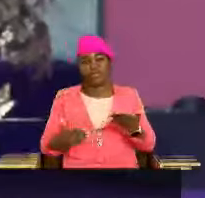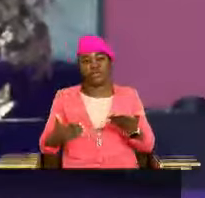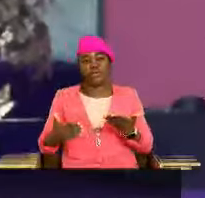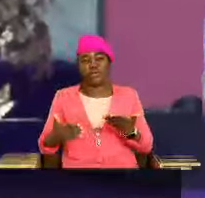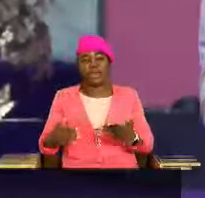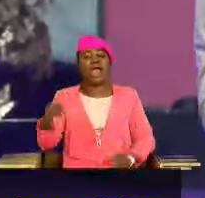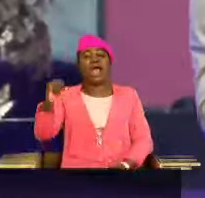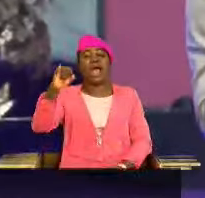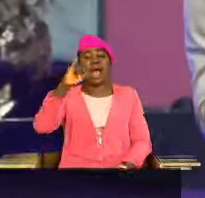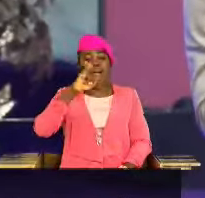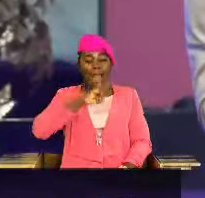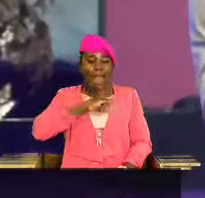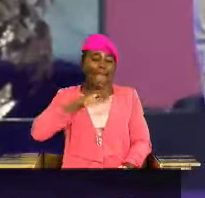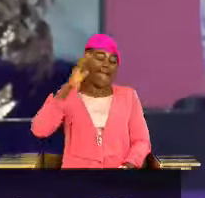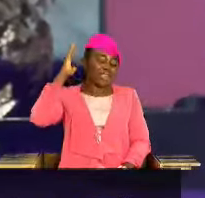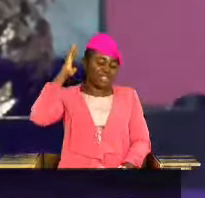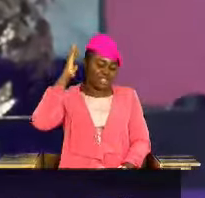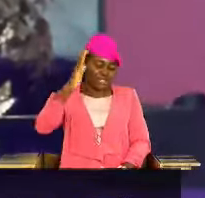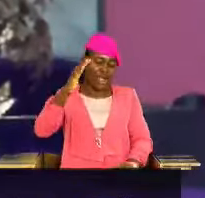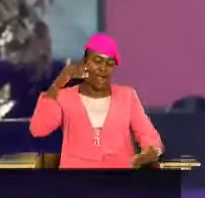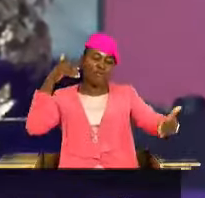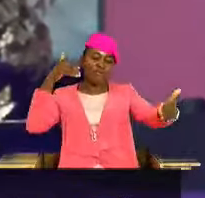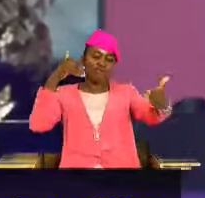shall reach my